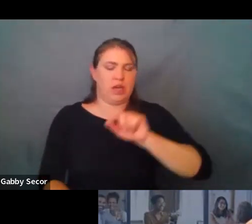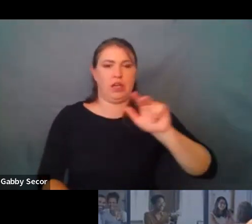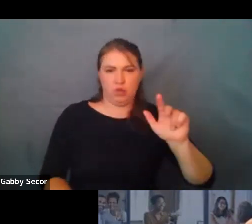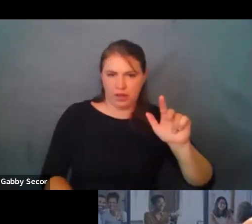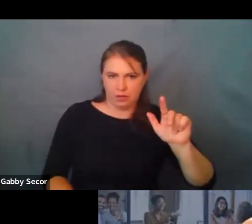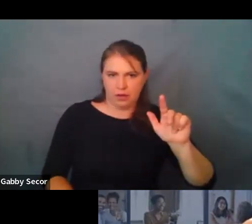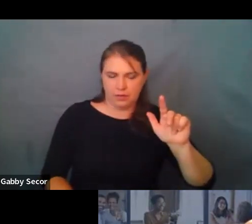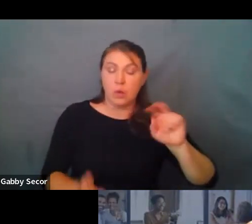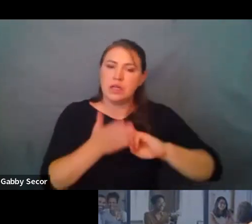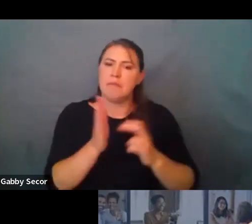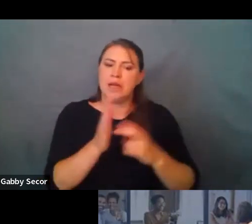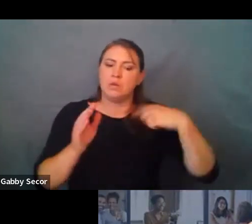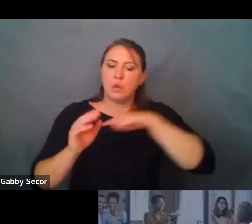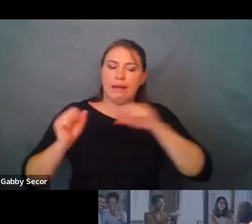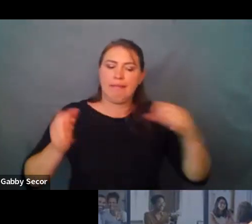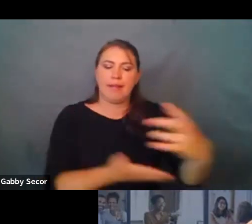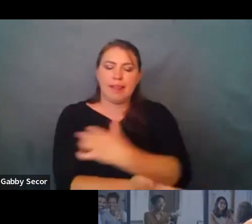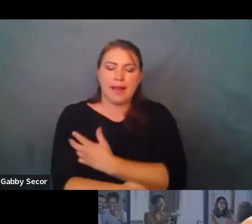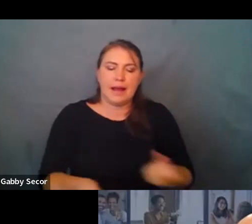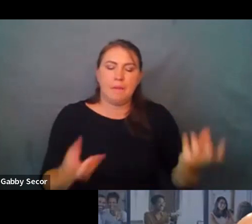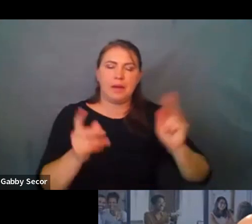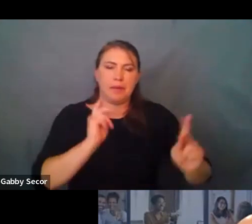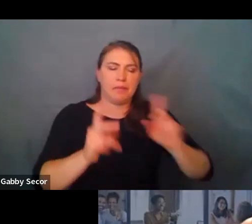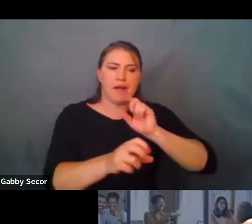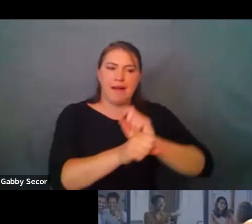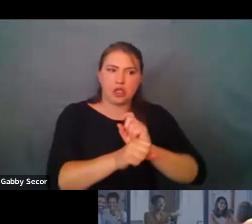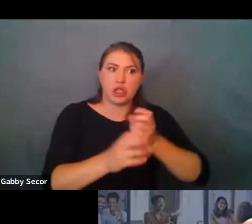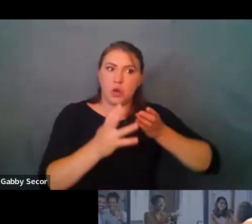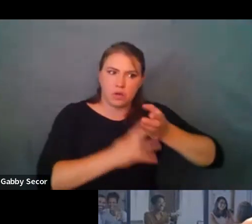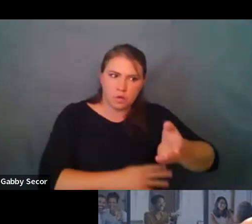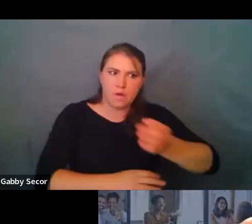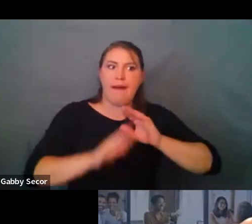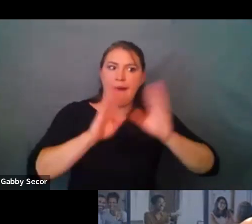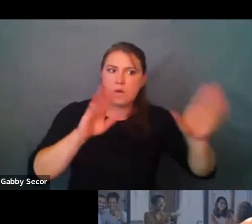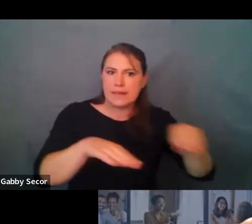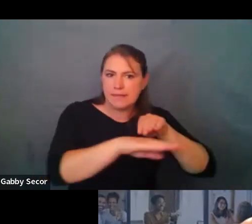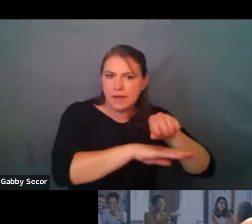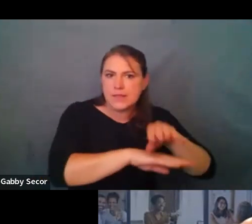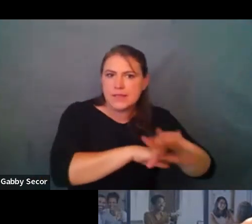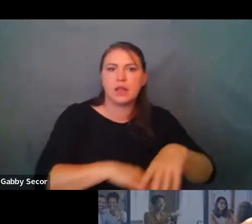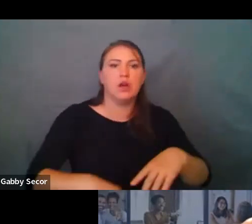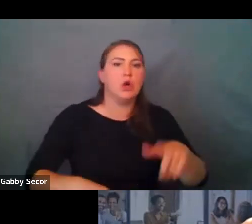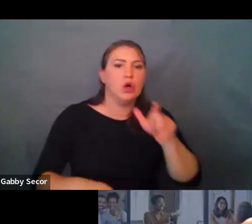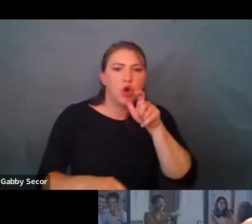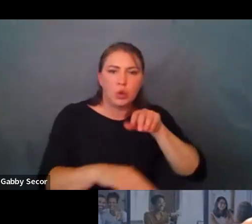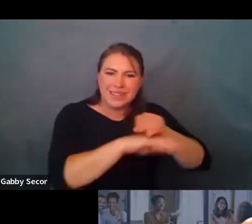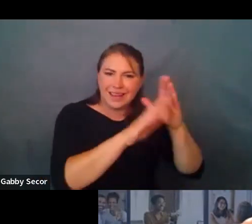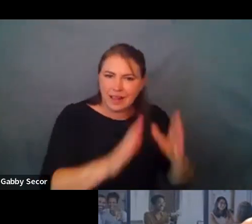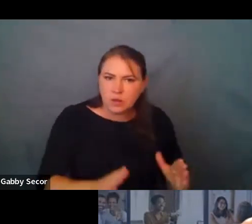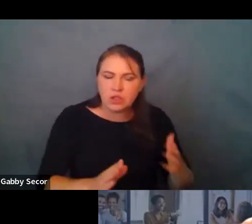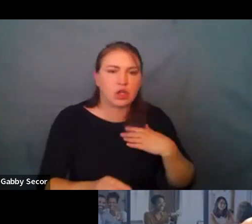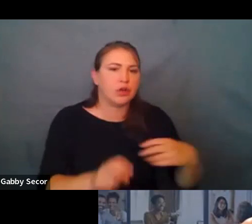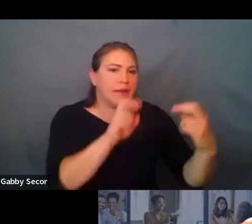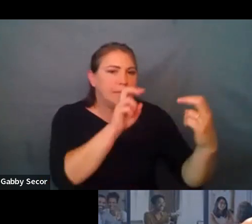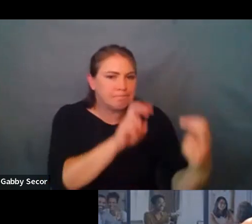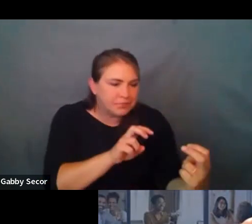housing counseling. Lenders are going to be able to look and see who did this person get together with, who did they get counseled by,